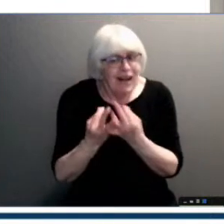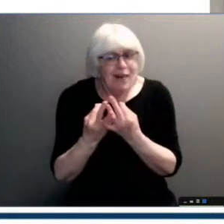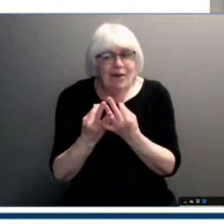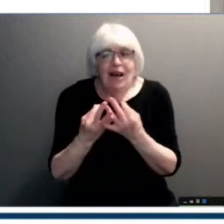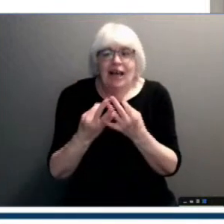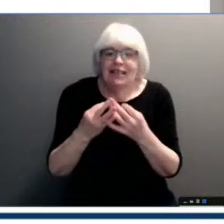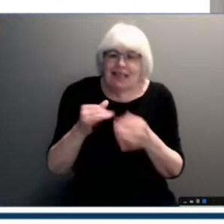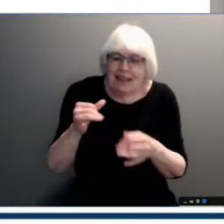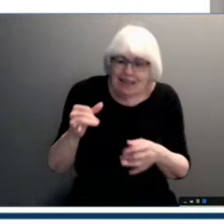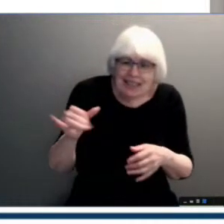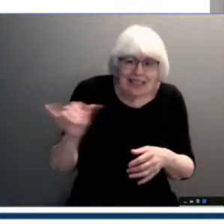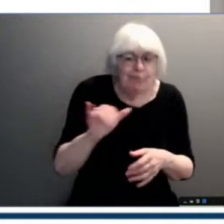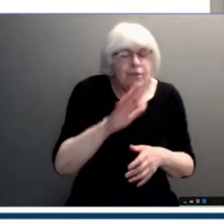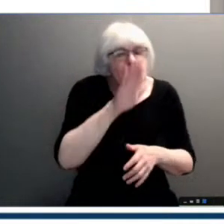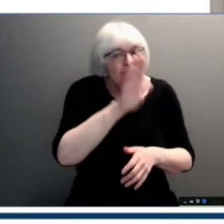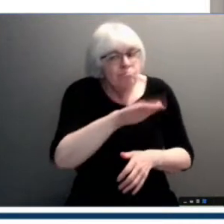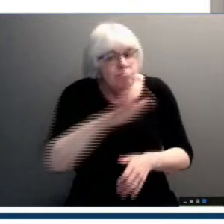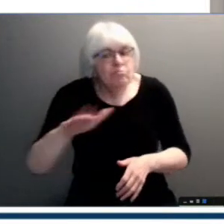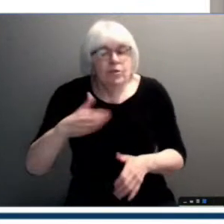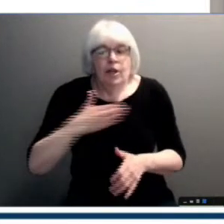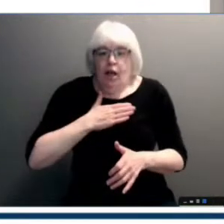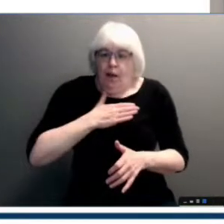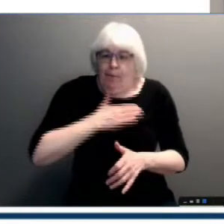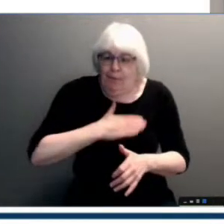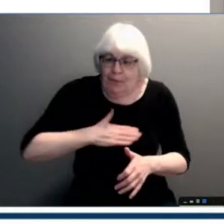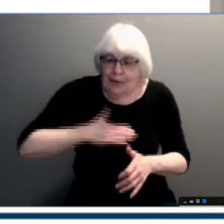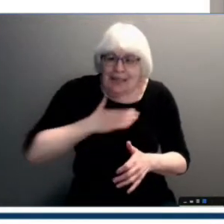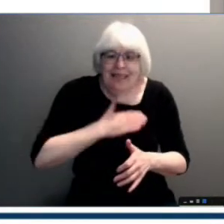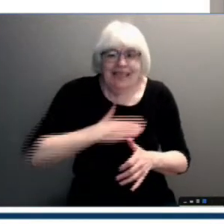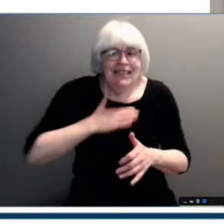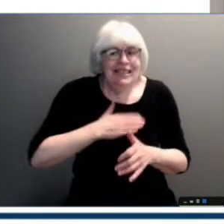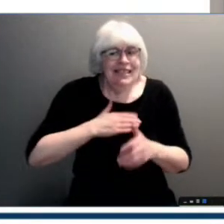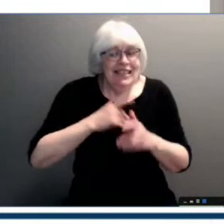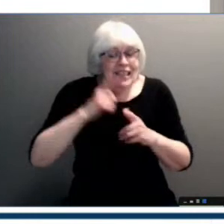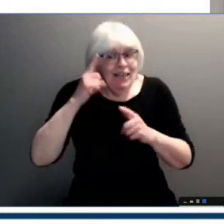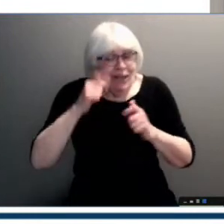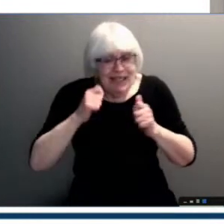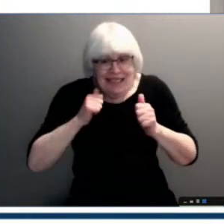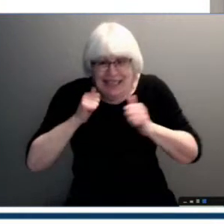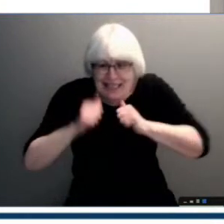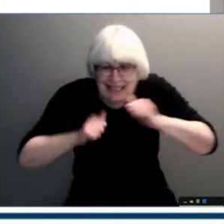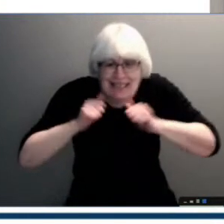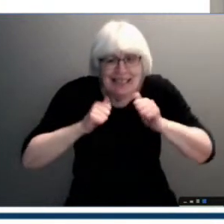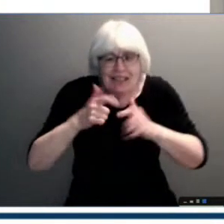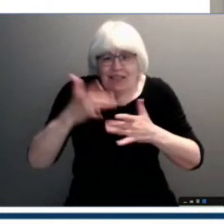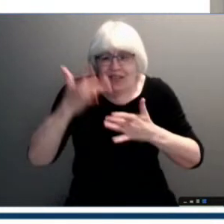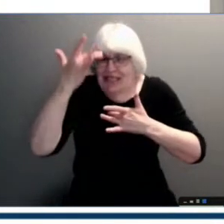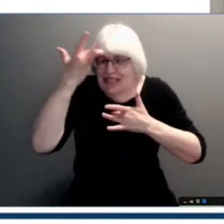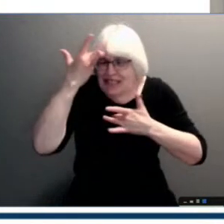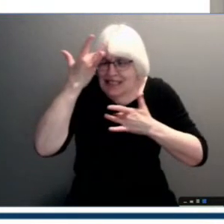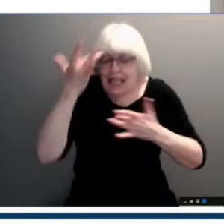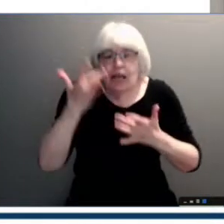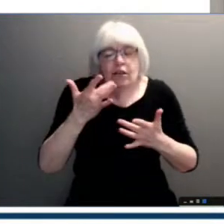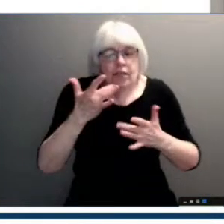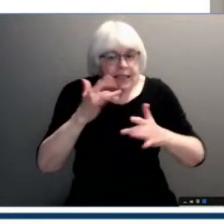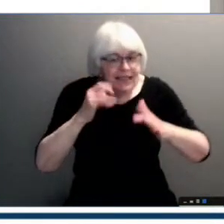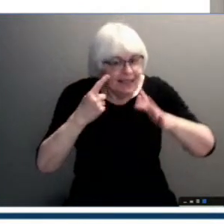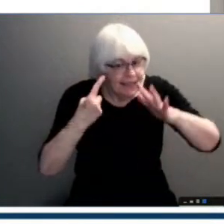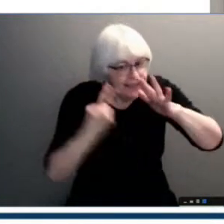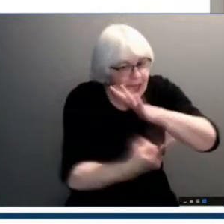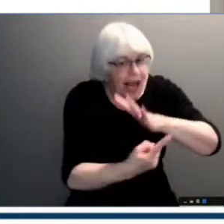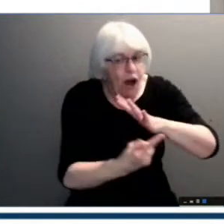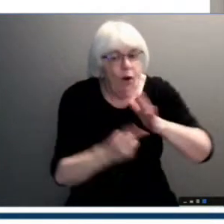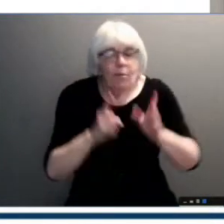even more vigilant. If you're sick, isolate and get tested. And if you find out you have COVID or you're a